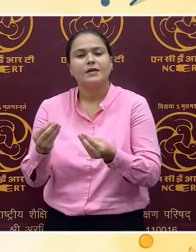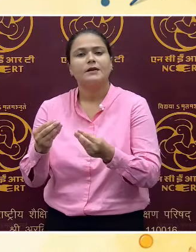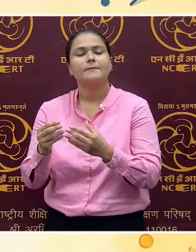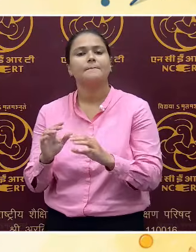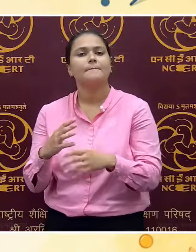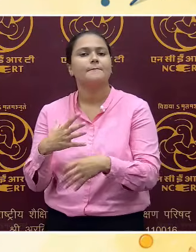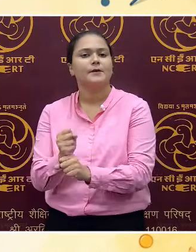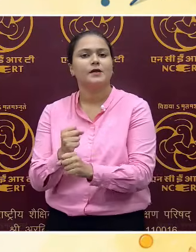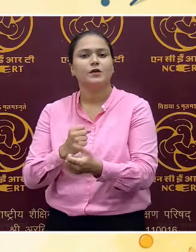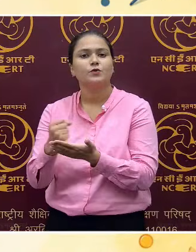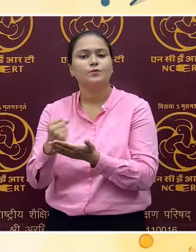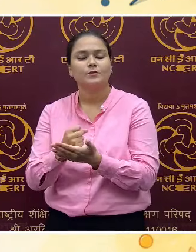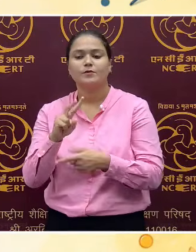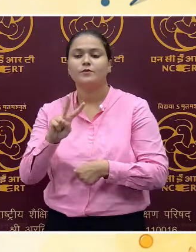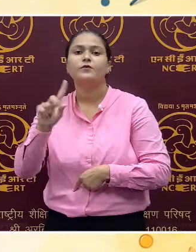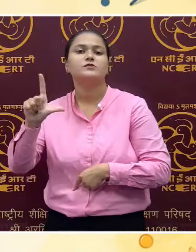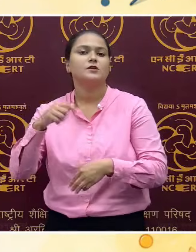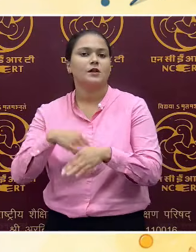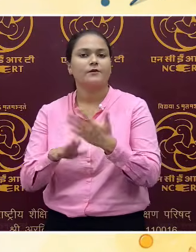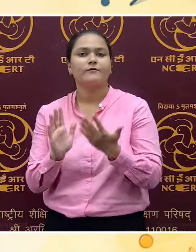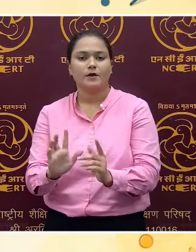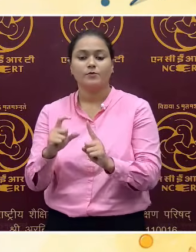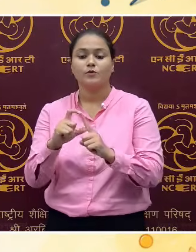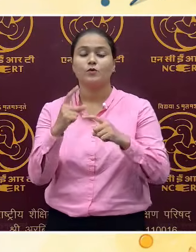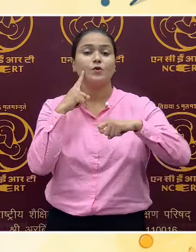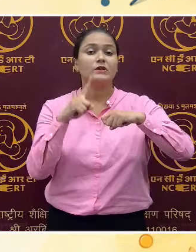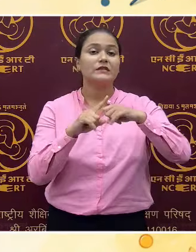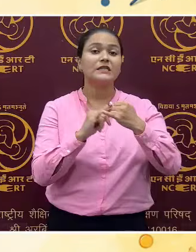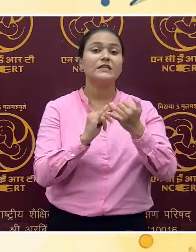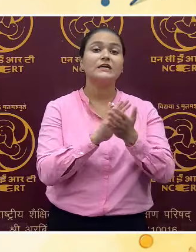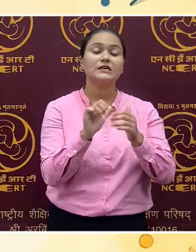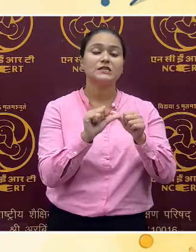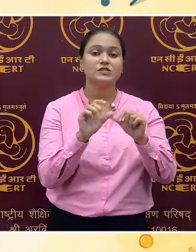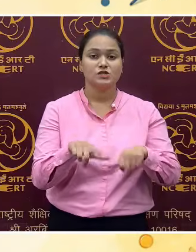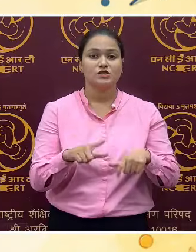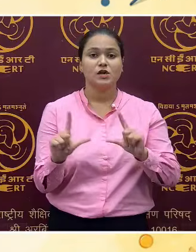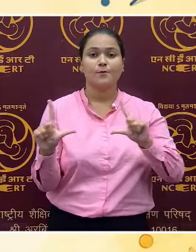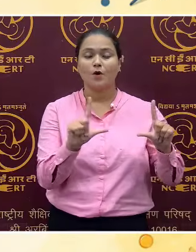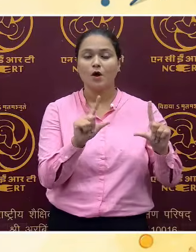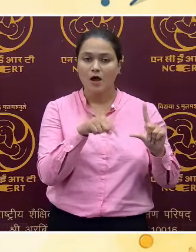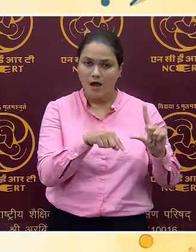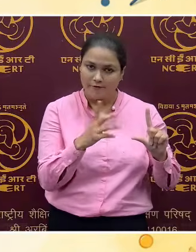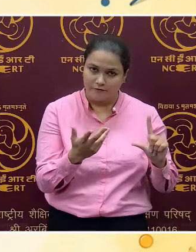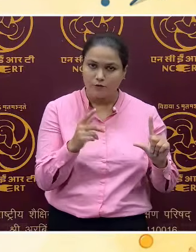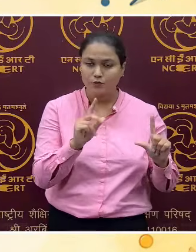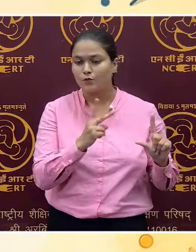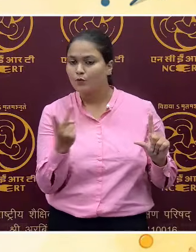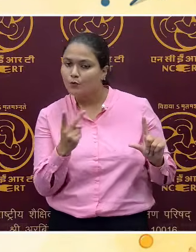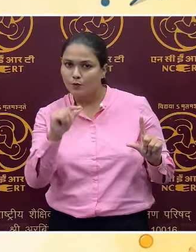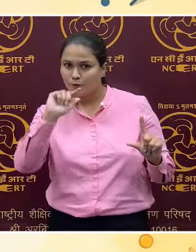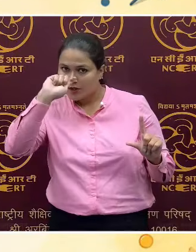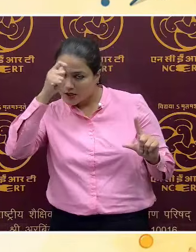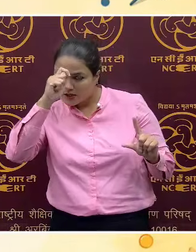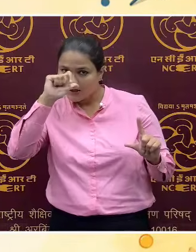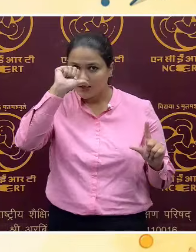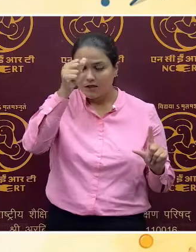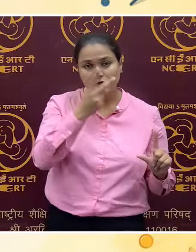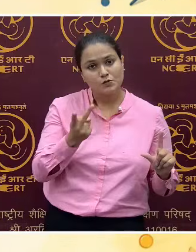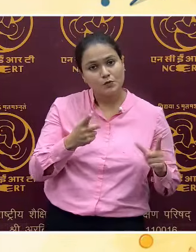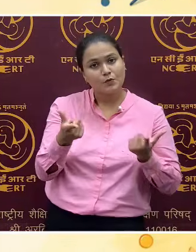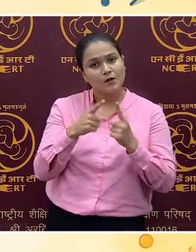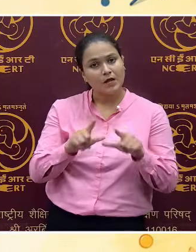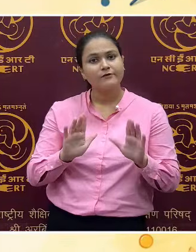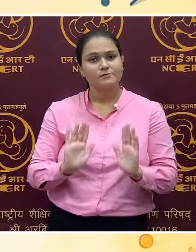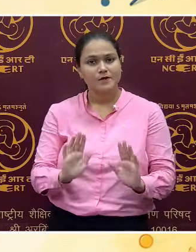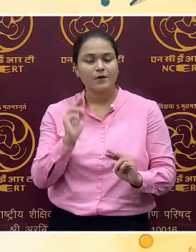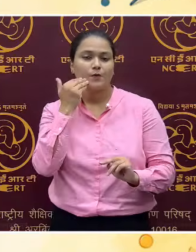is good. And on Diksha we have a virtual lab both for Hindi and English. Okay. And when